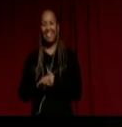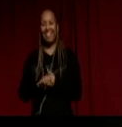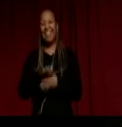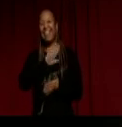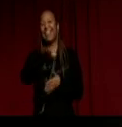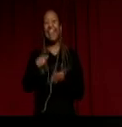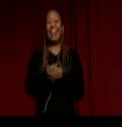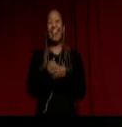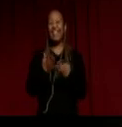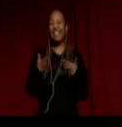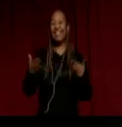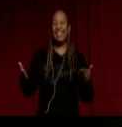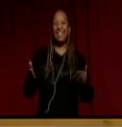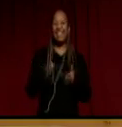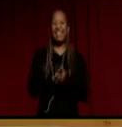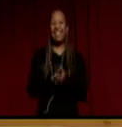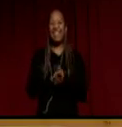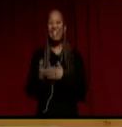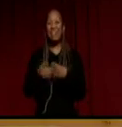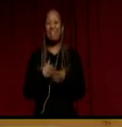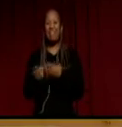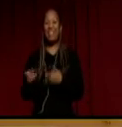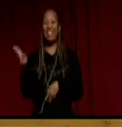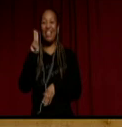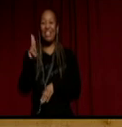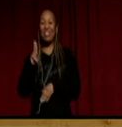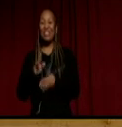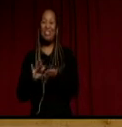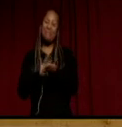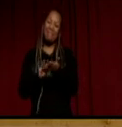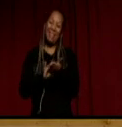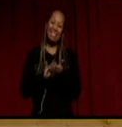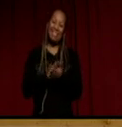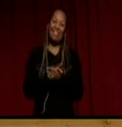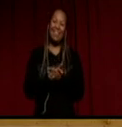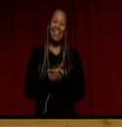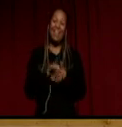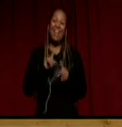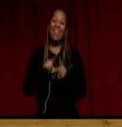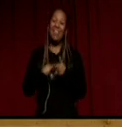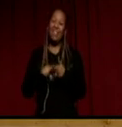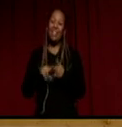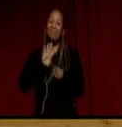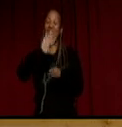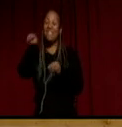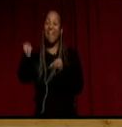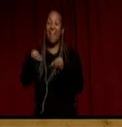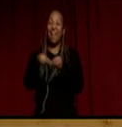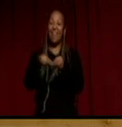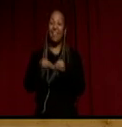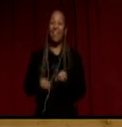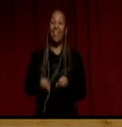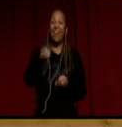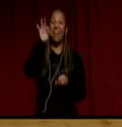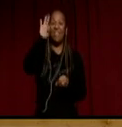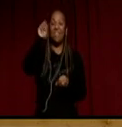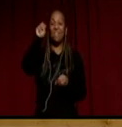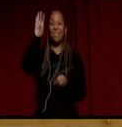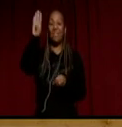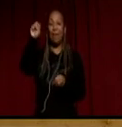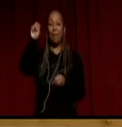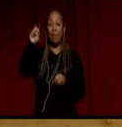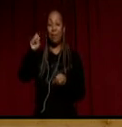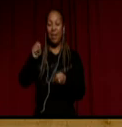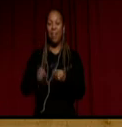you don't eat the residues of whatever they use to make the pill to put this stuff in there. And you get the added benefit of the fiber that helps you have